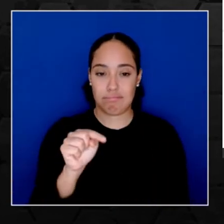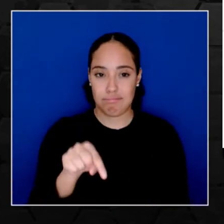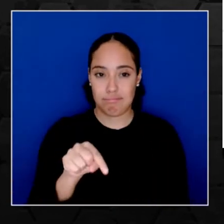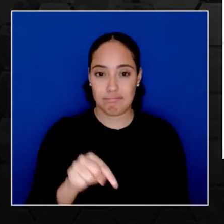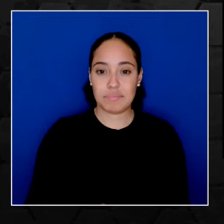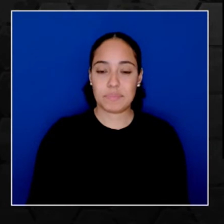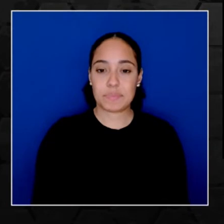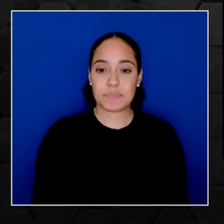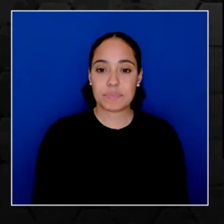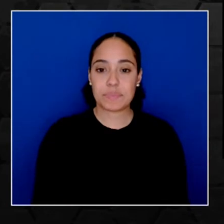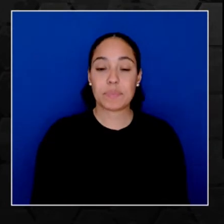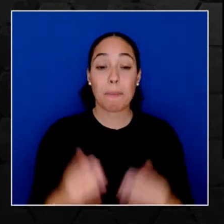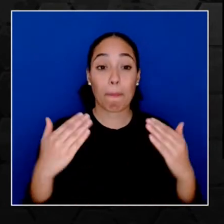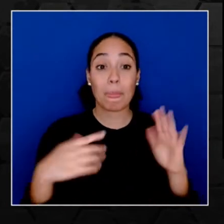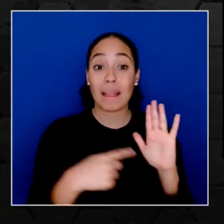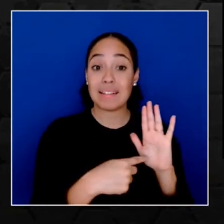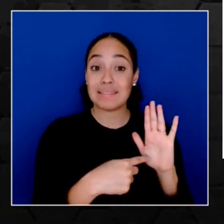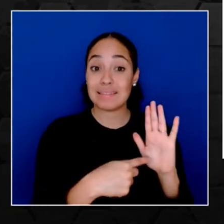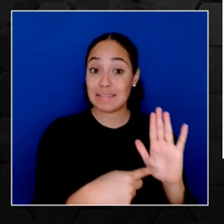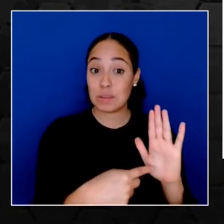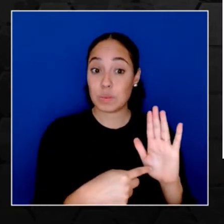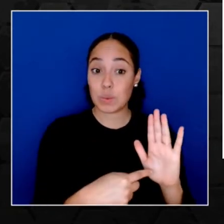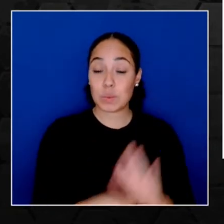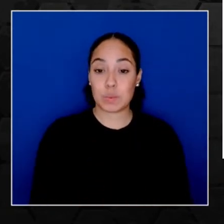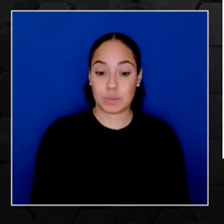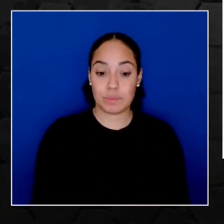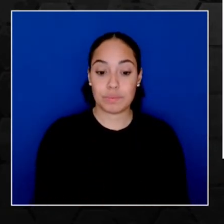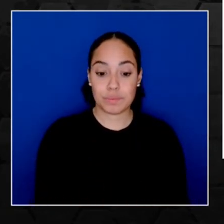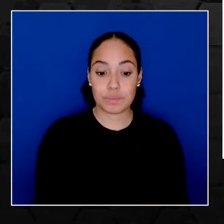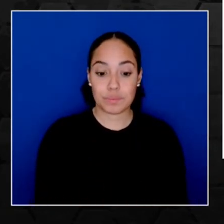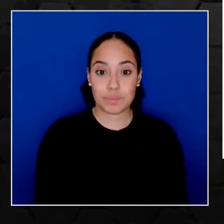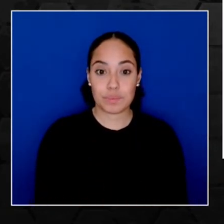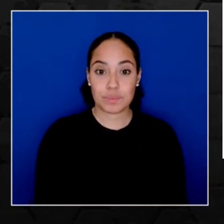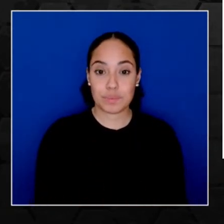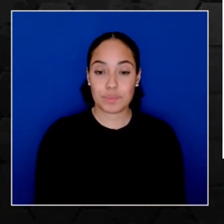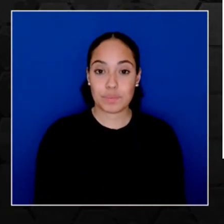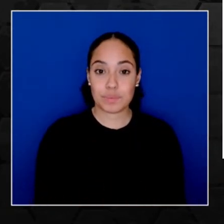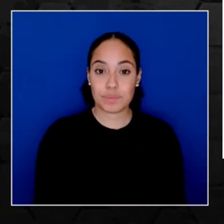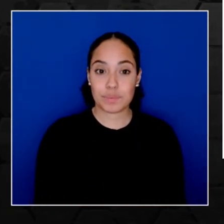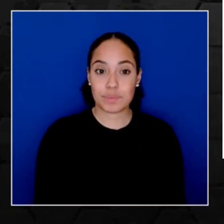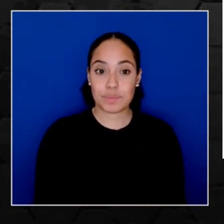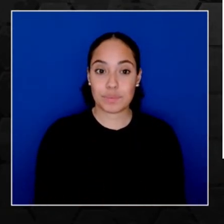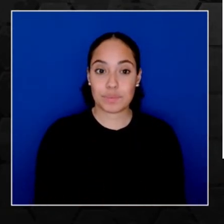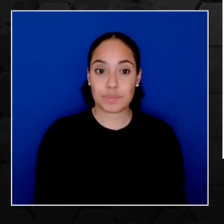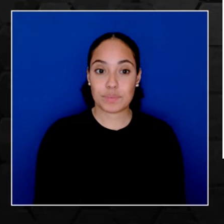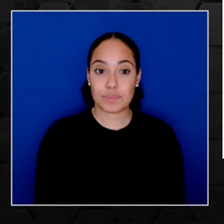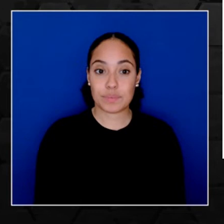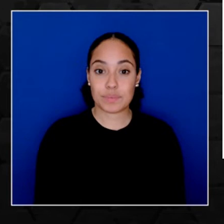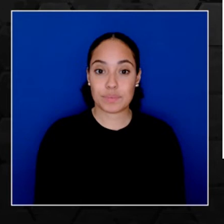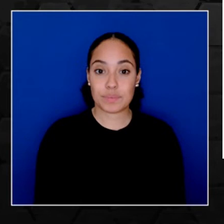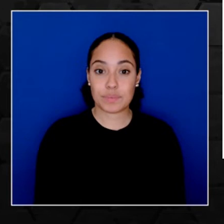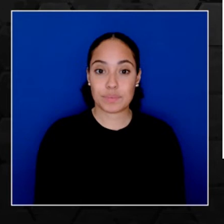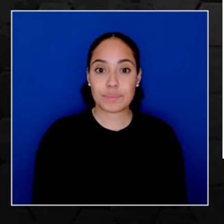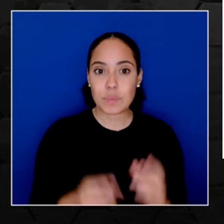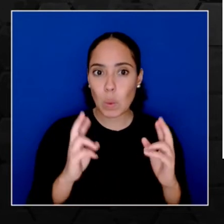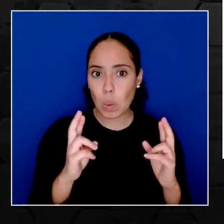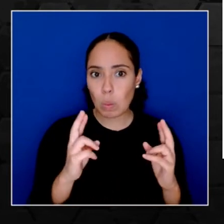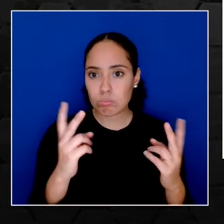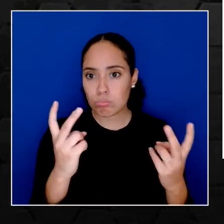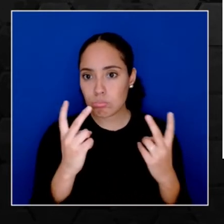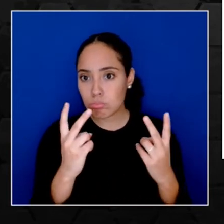to the demo to get indulged with you on that end. Cool. So I hope so it's visible to all, and I'm just going